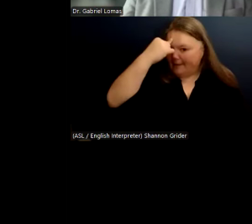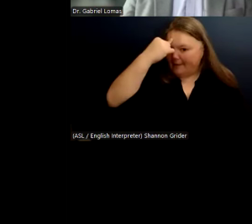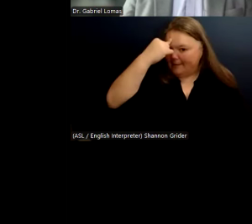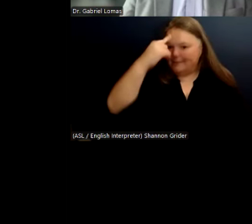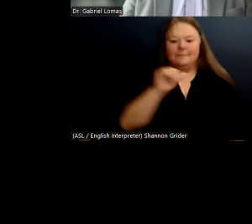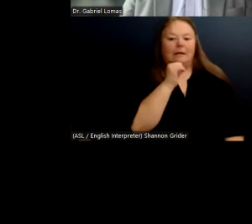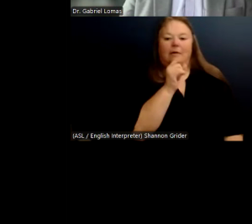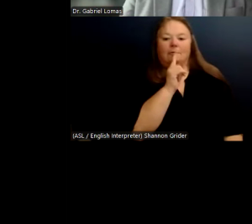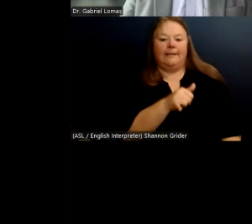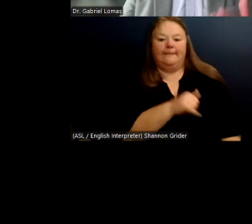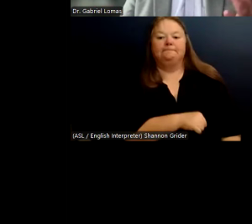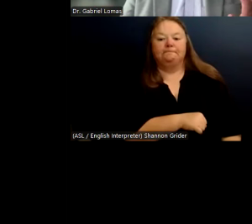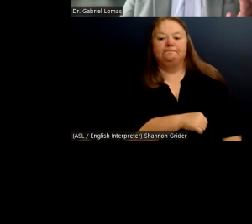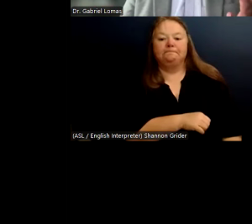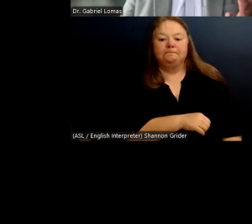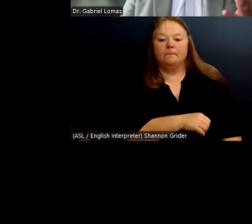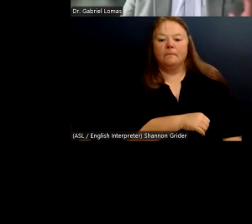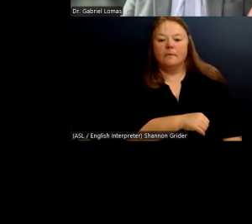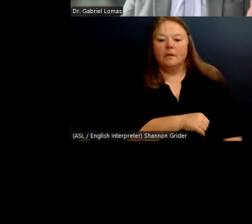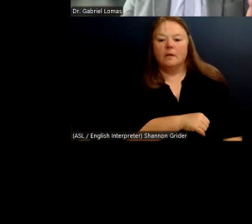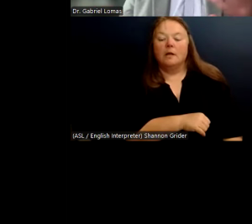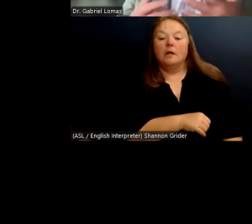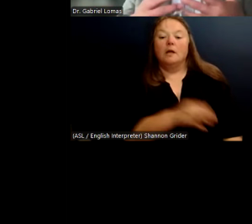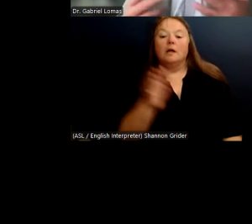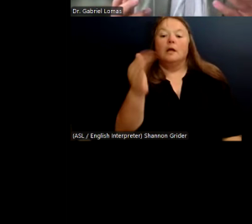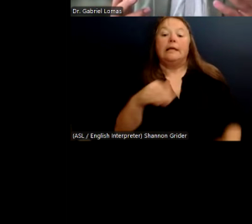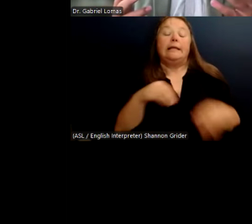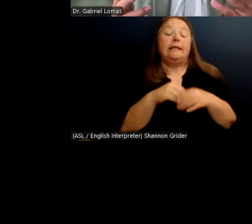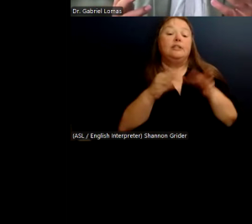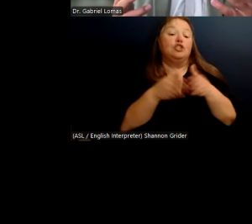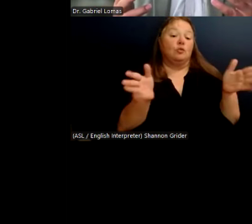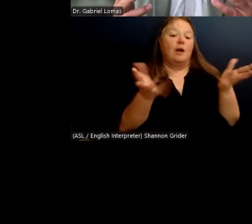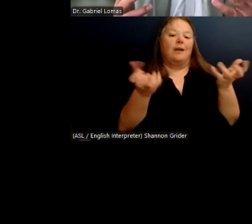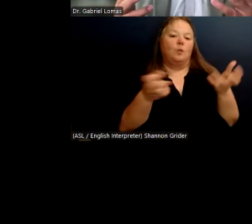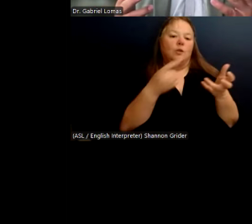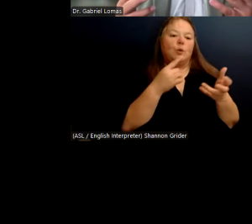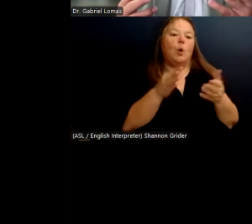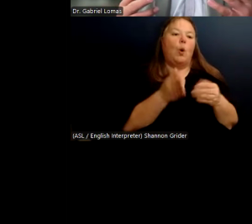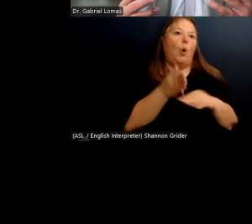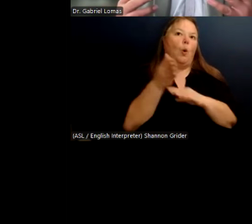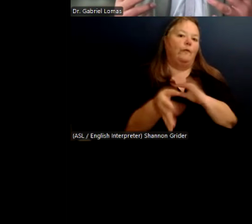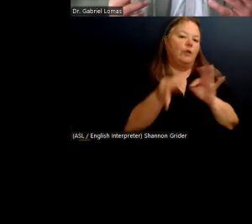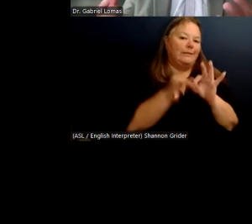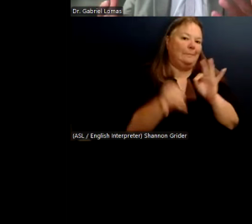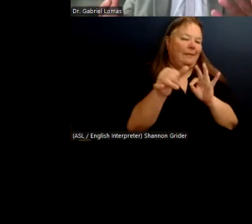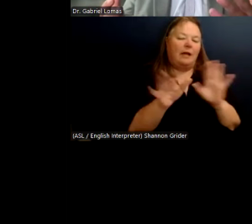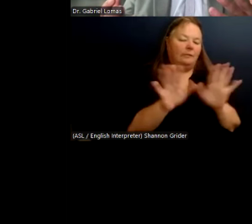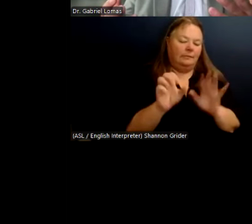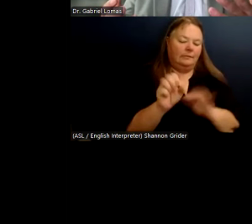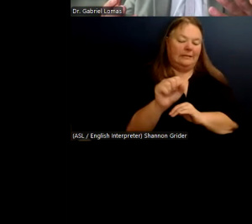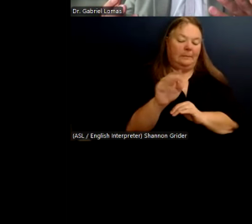limited. Now, in general, I don't want to oversimplify, but a lot of times one of the other problems